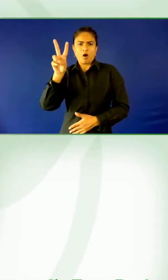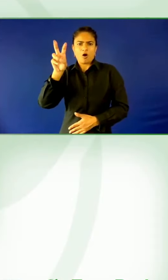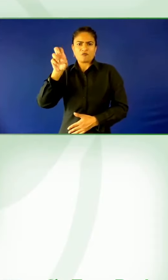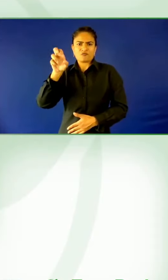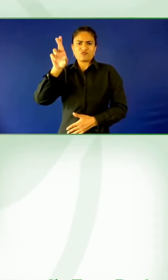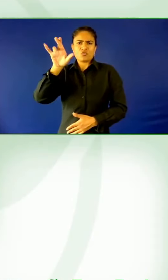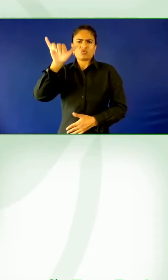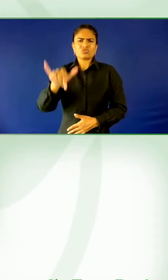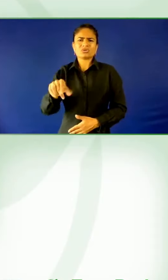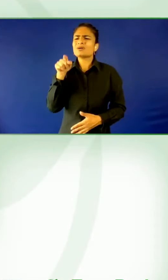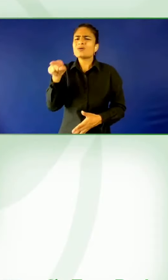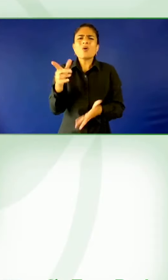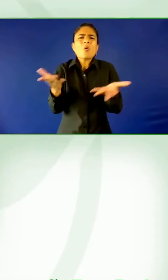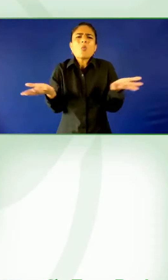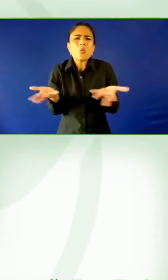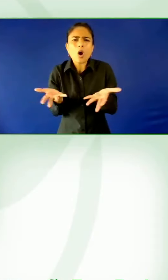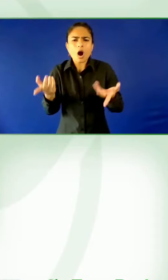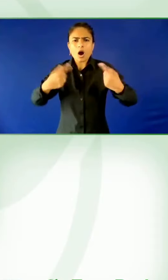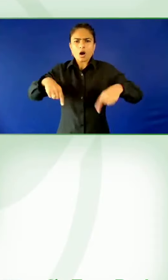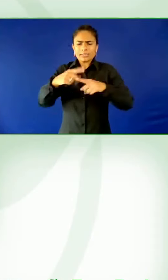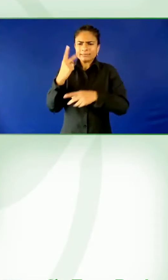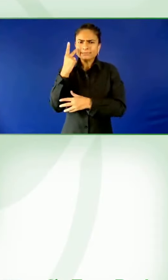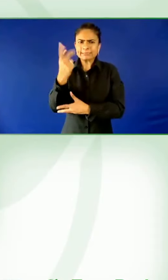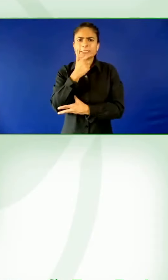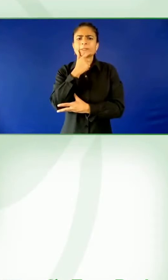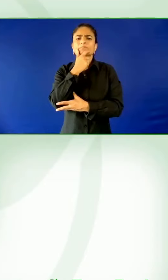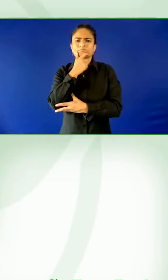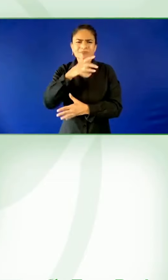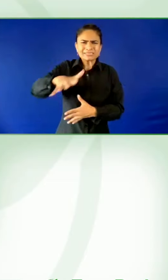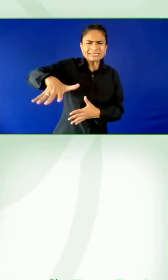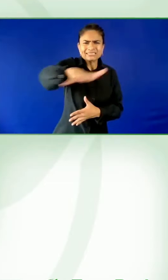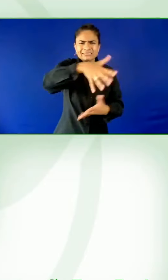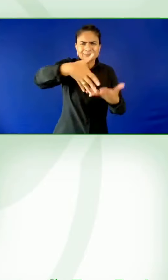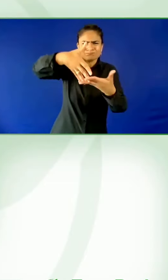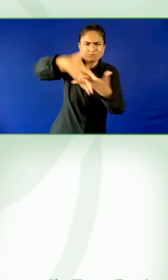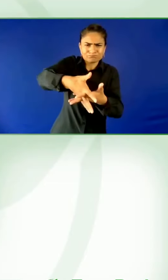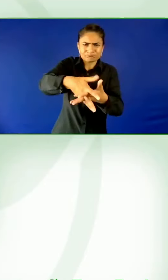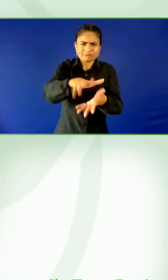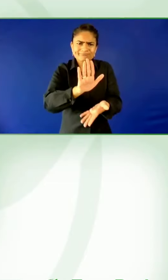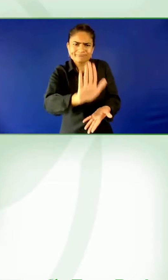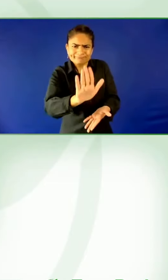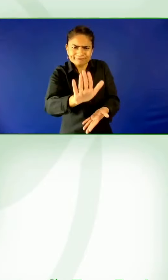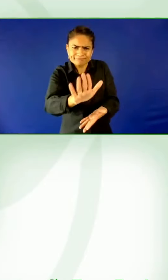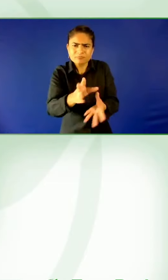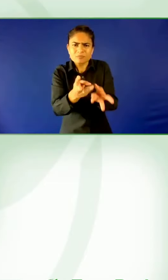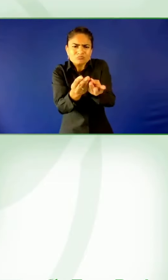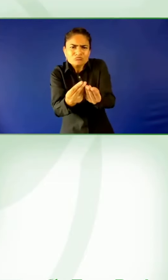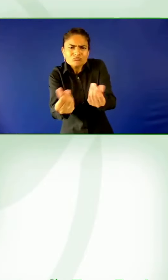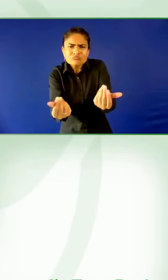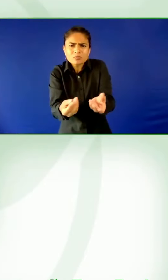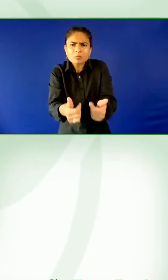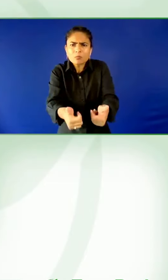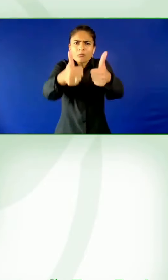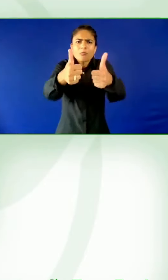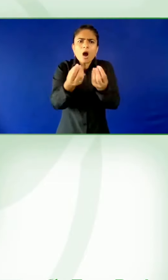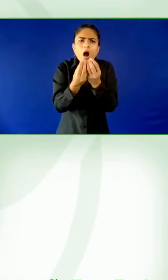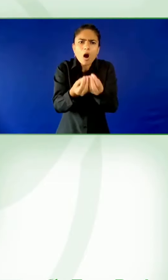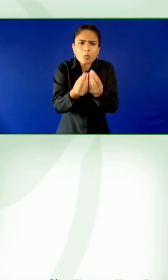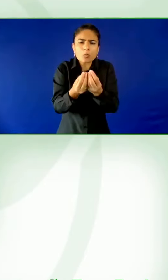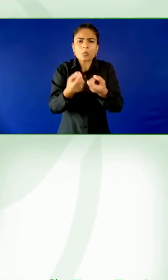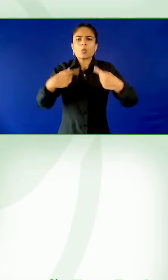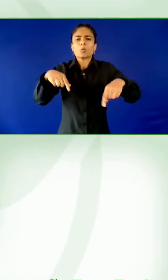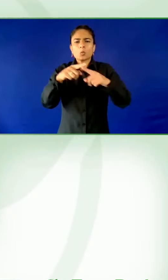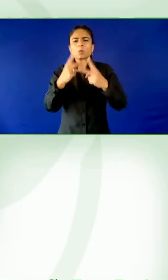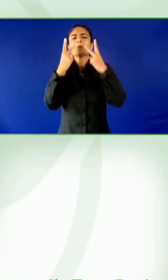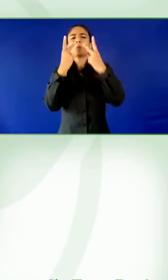the grassroots. If we can collect them in a video format, it would not only help